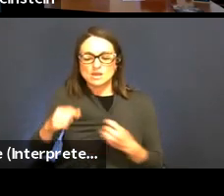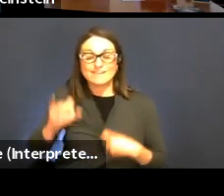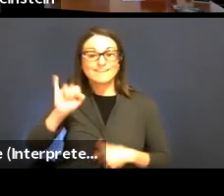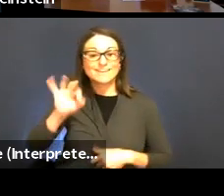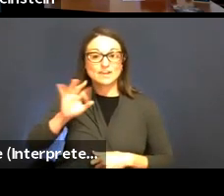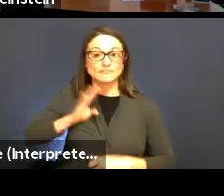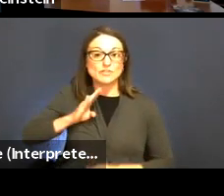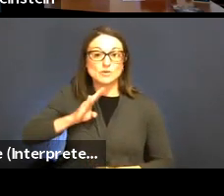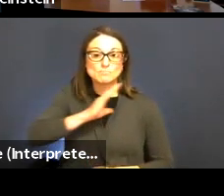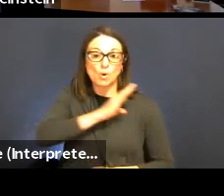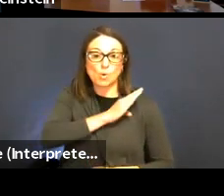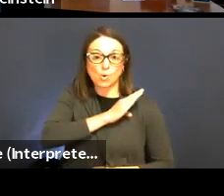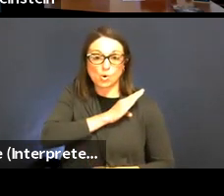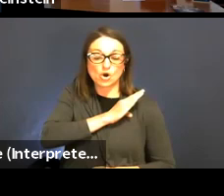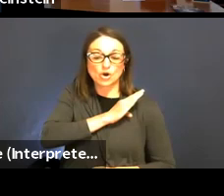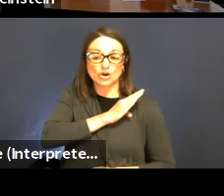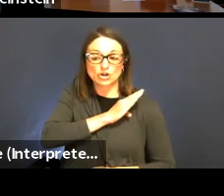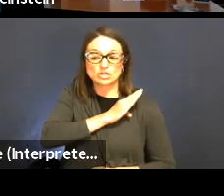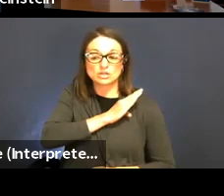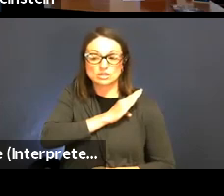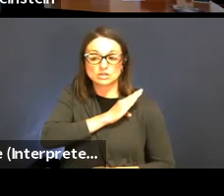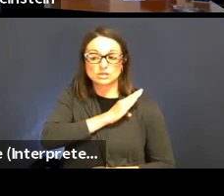board is